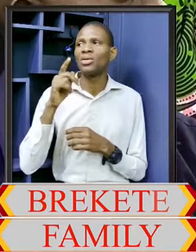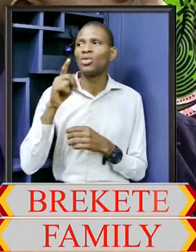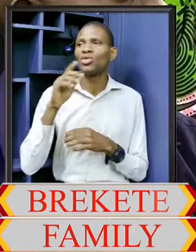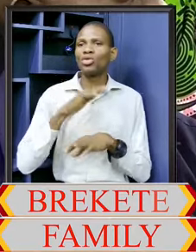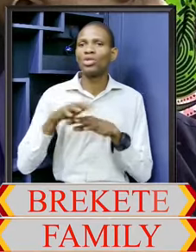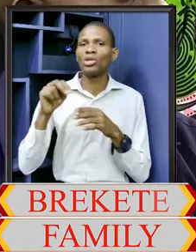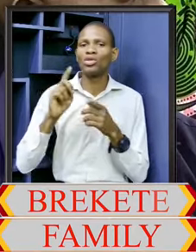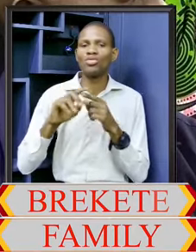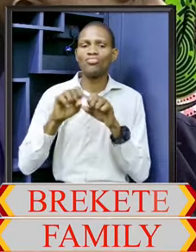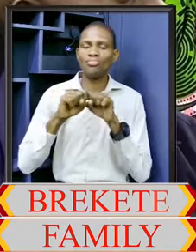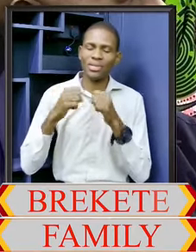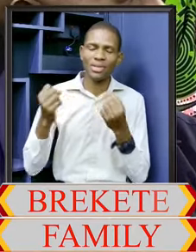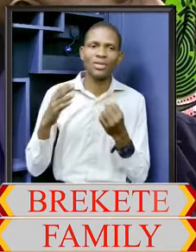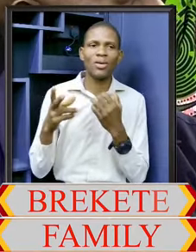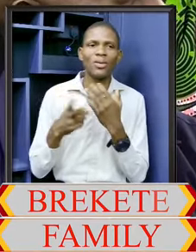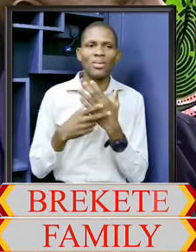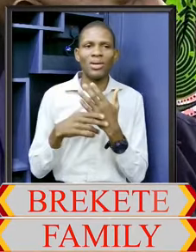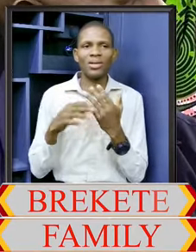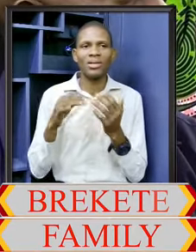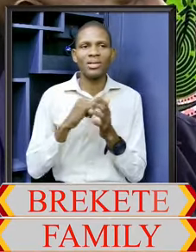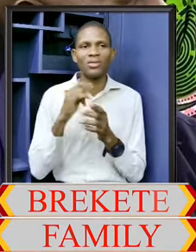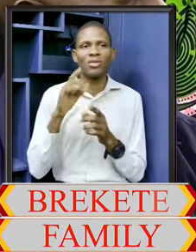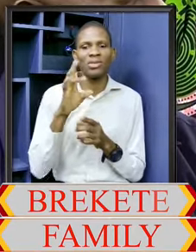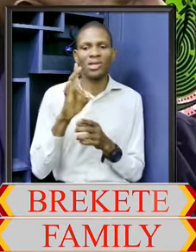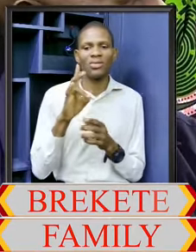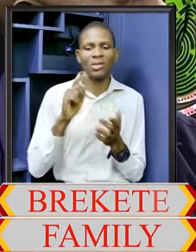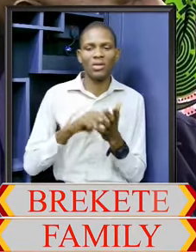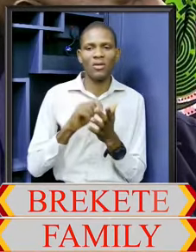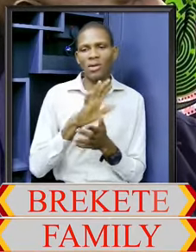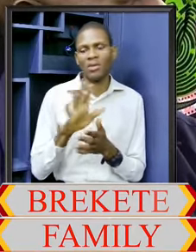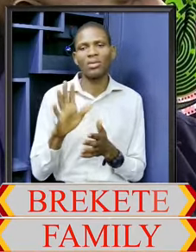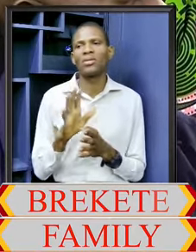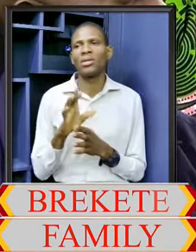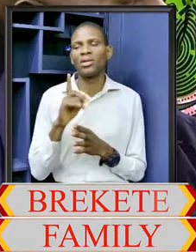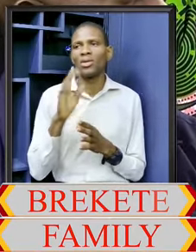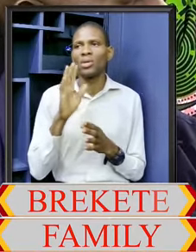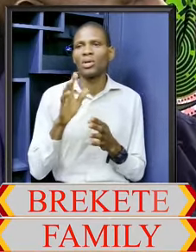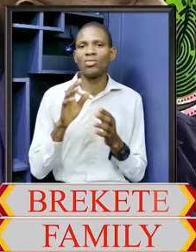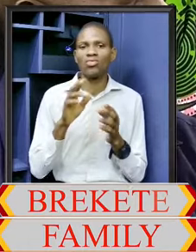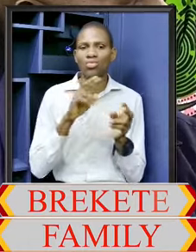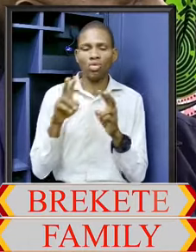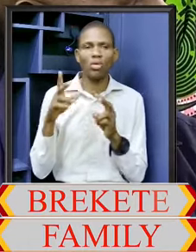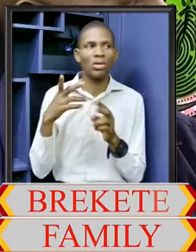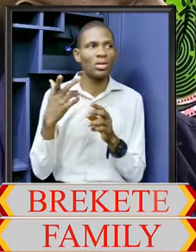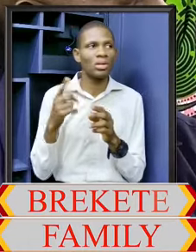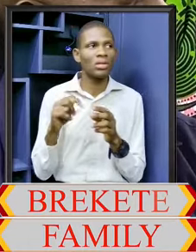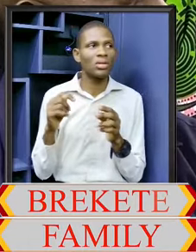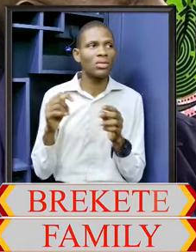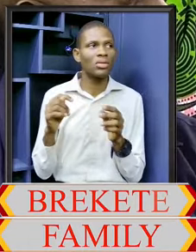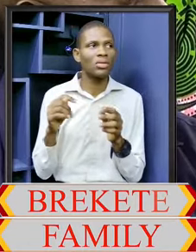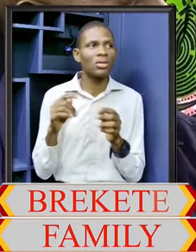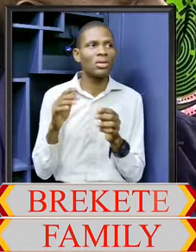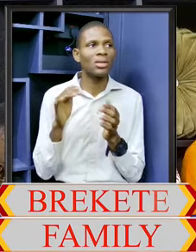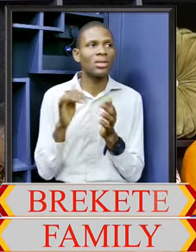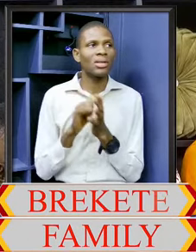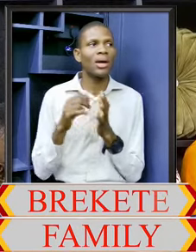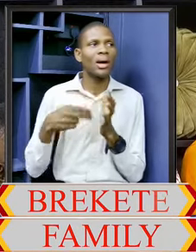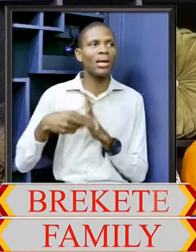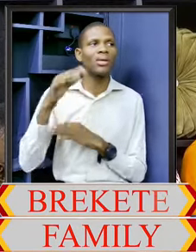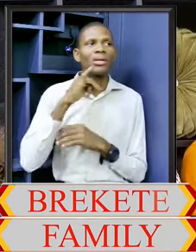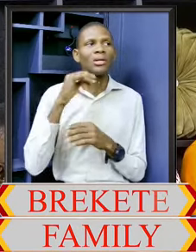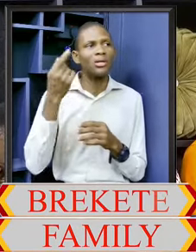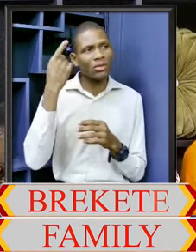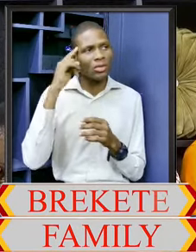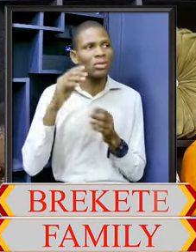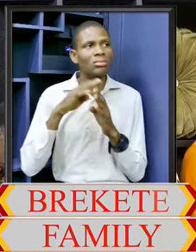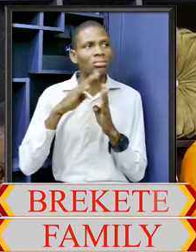need to break your bank account. Now for 7,500, you go watch the full. No, that package. Highest one now for big money.